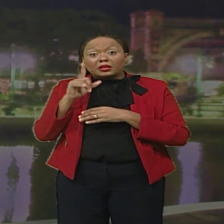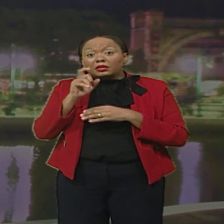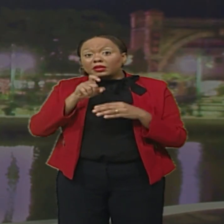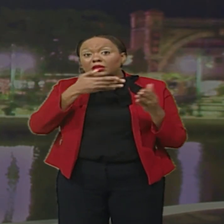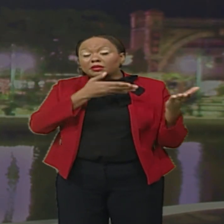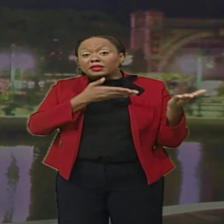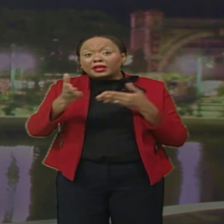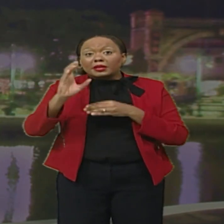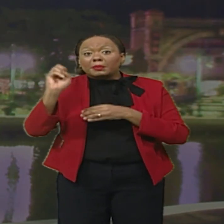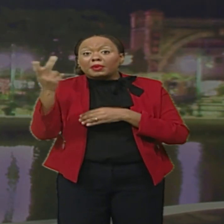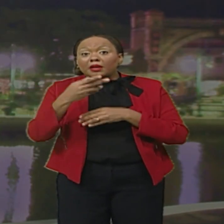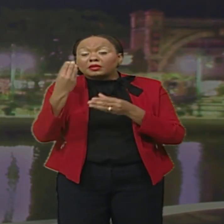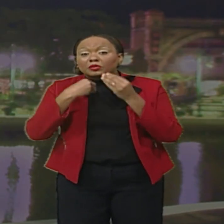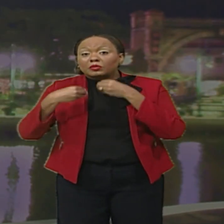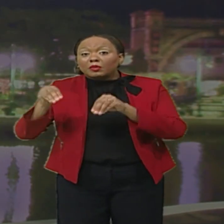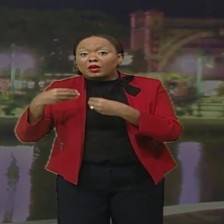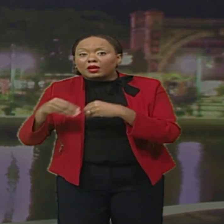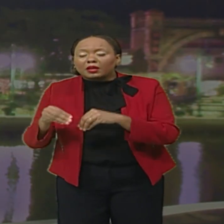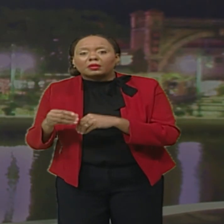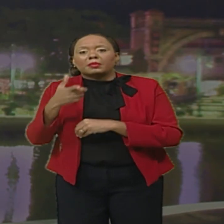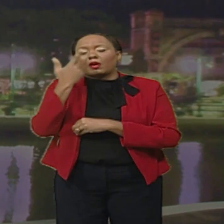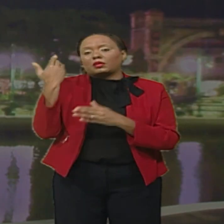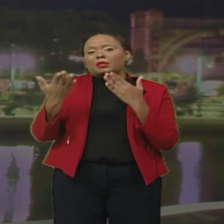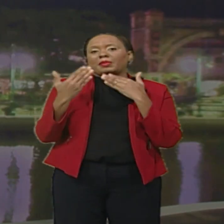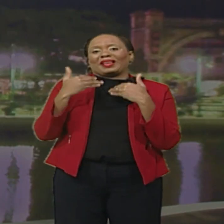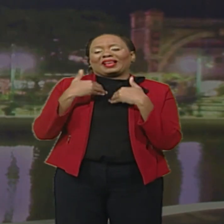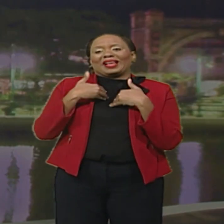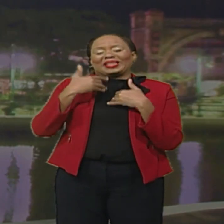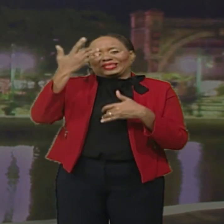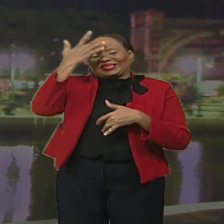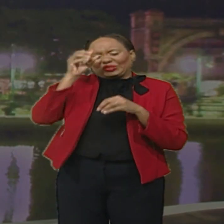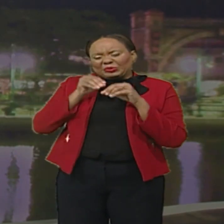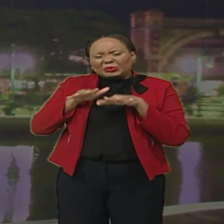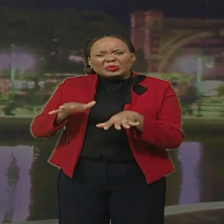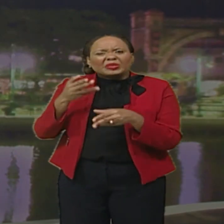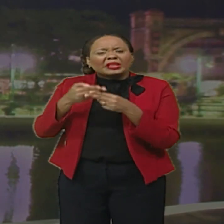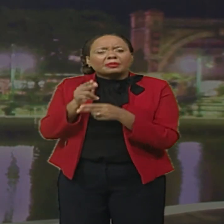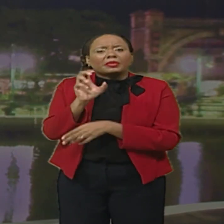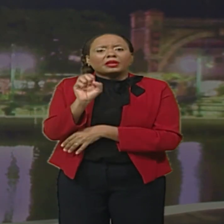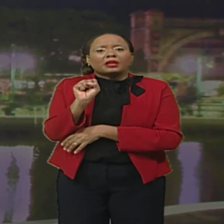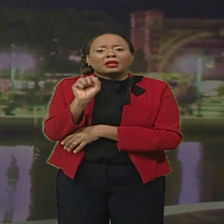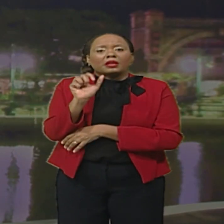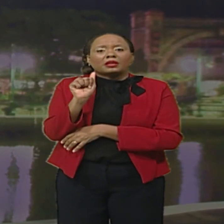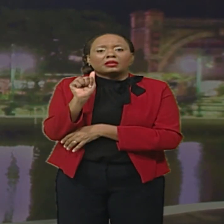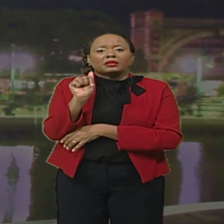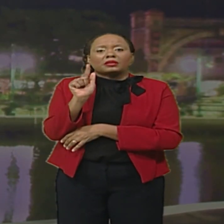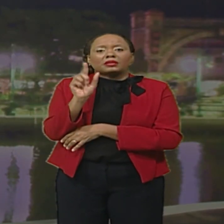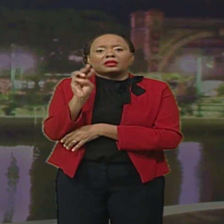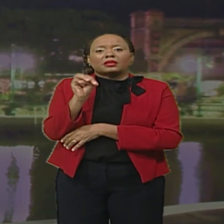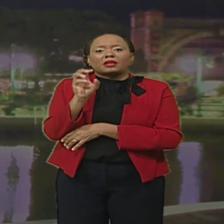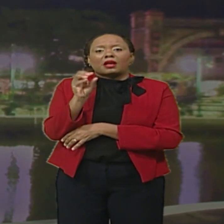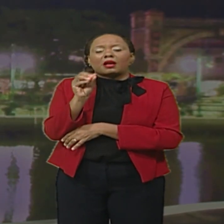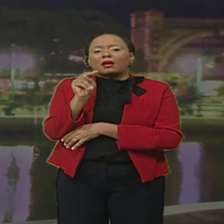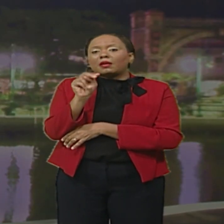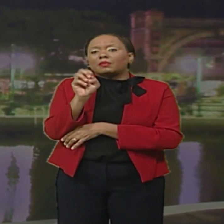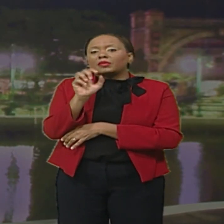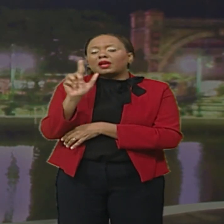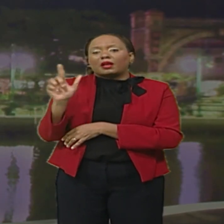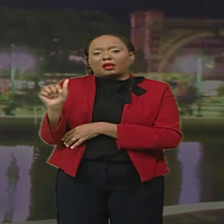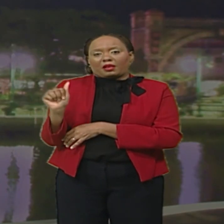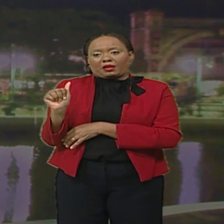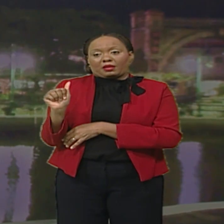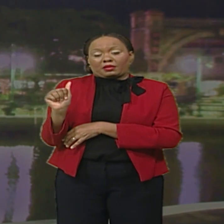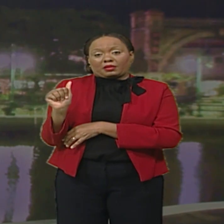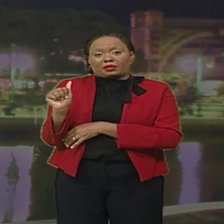Kellogg's products are impacted by this recall. Now, the affected product includes the following varieties distributed across the